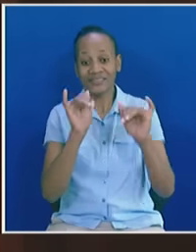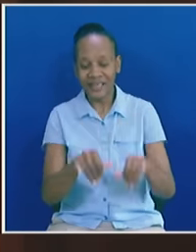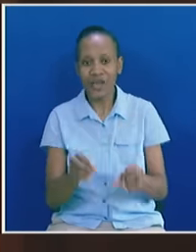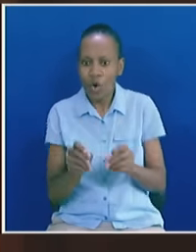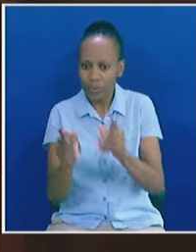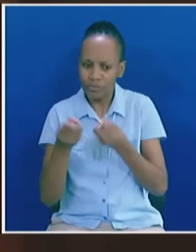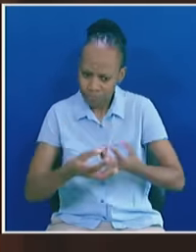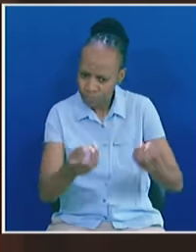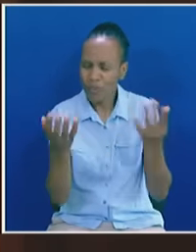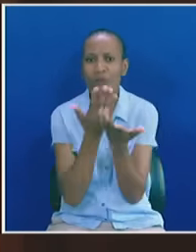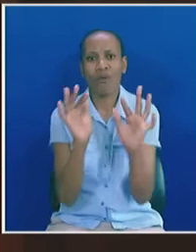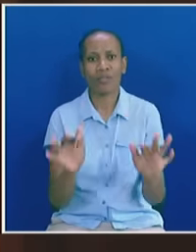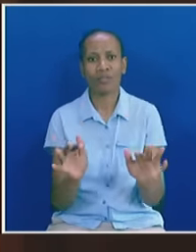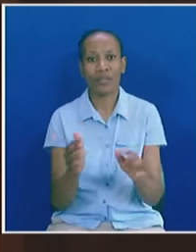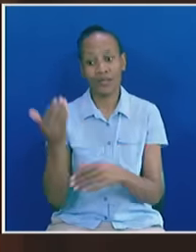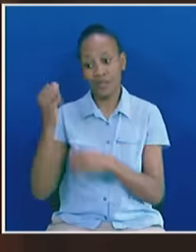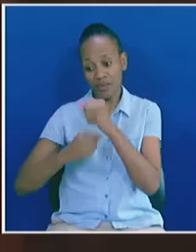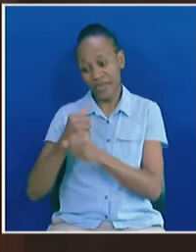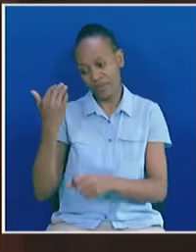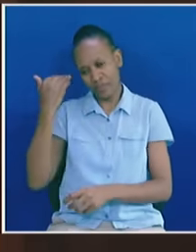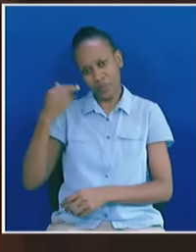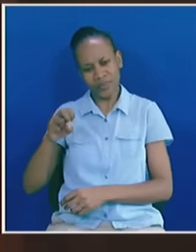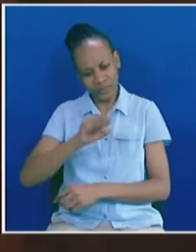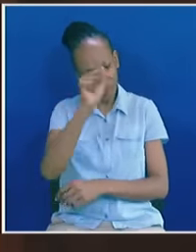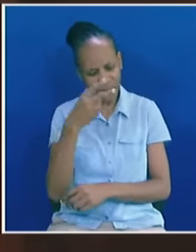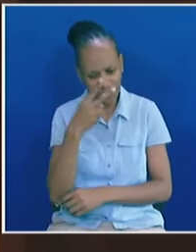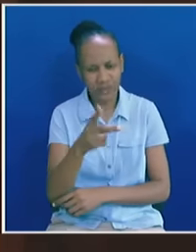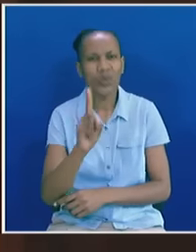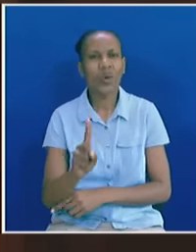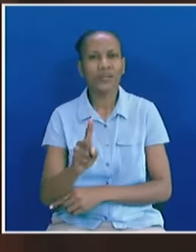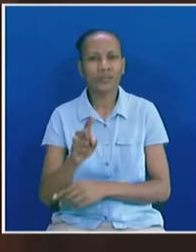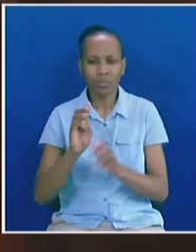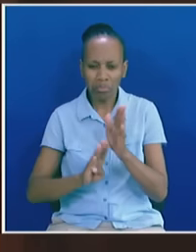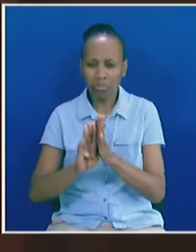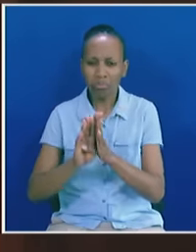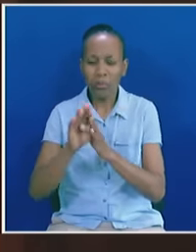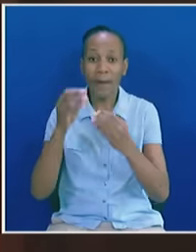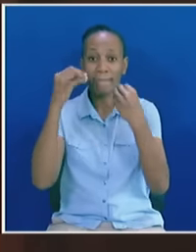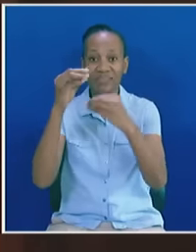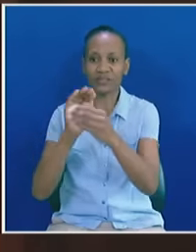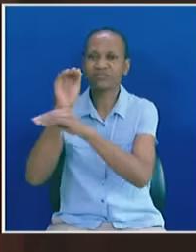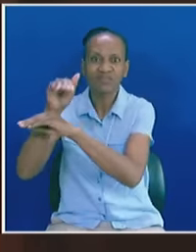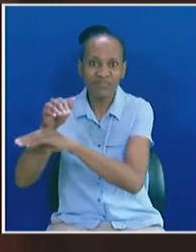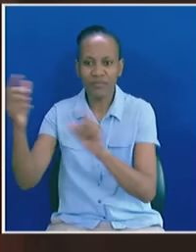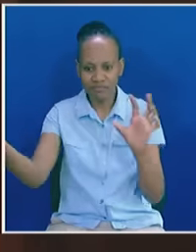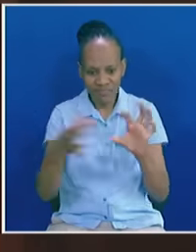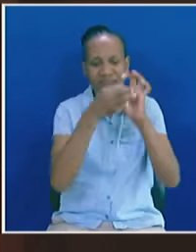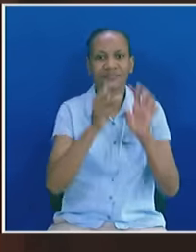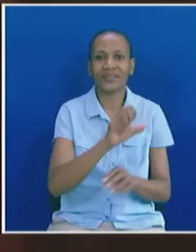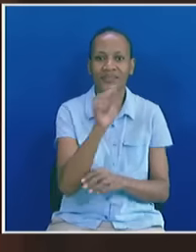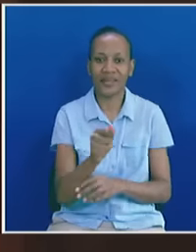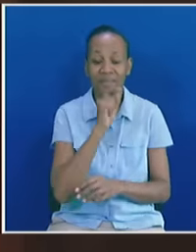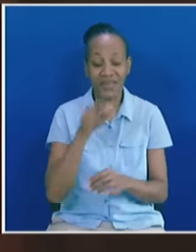past 20 years or so, South Africa has, however, witnessed an ongoing proliferation of foreign-owned businesses. This has resulted in